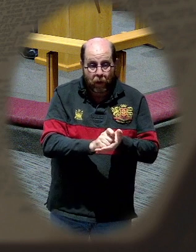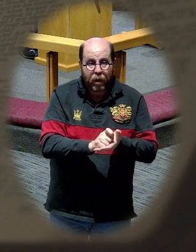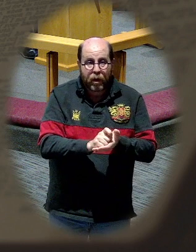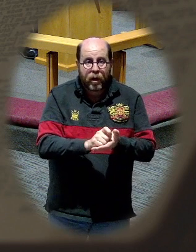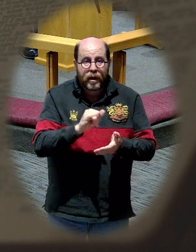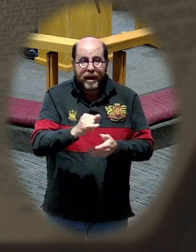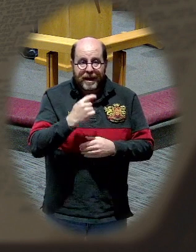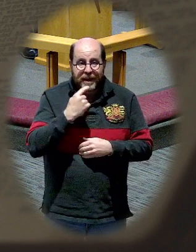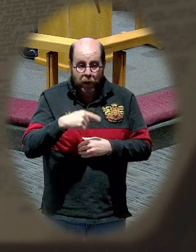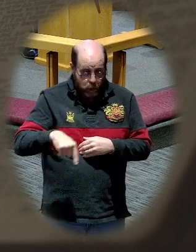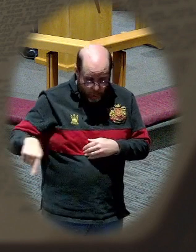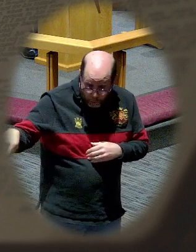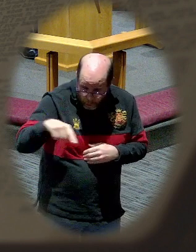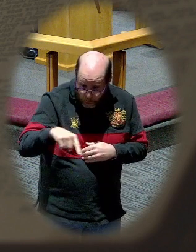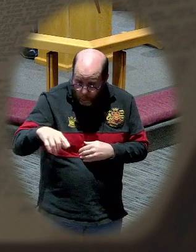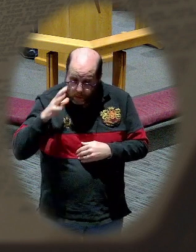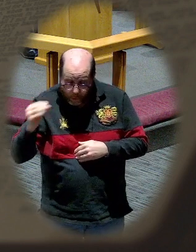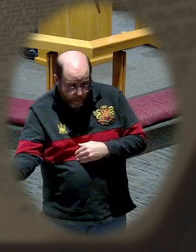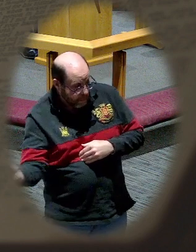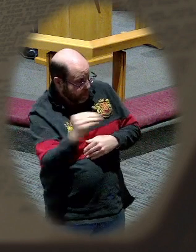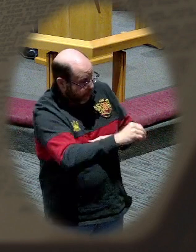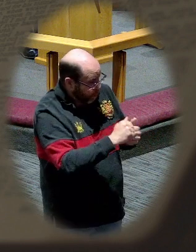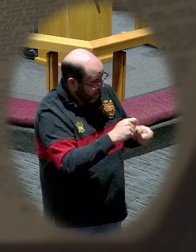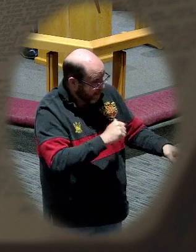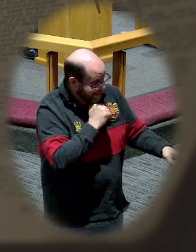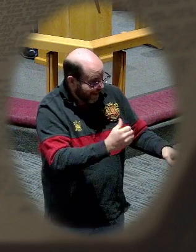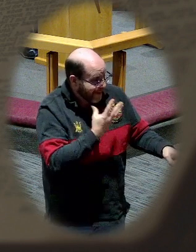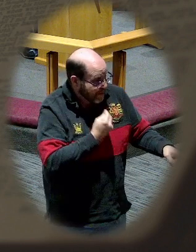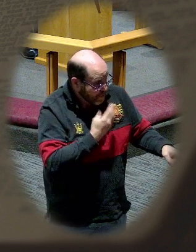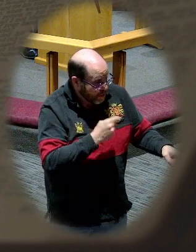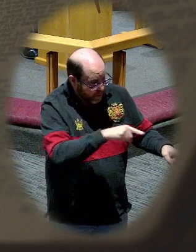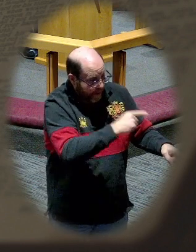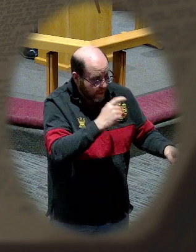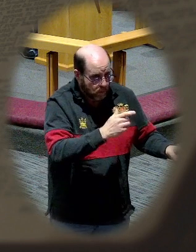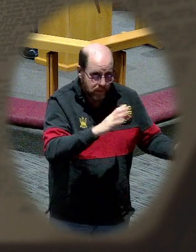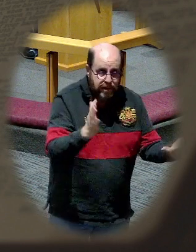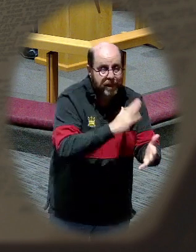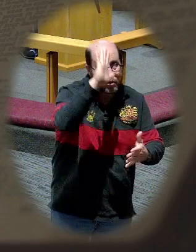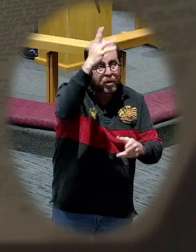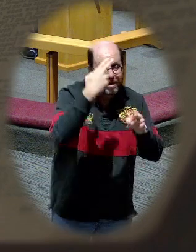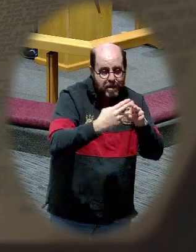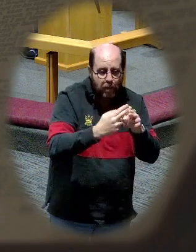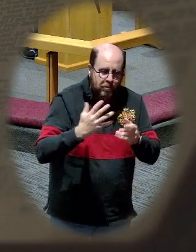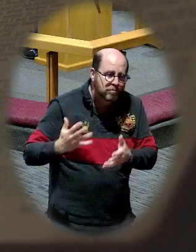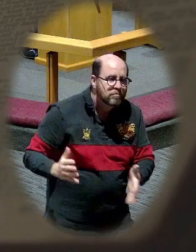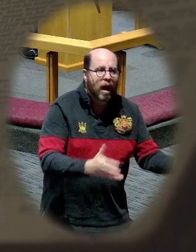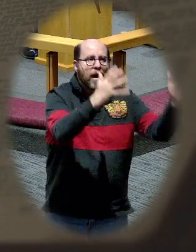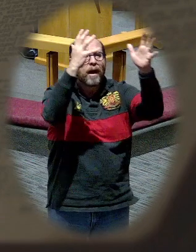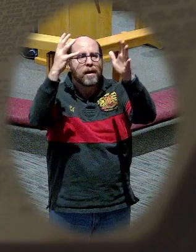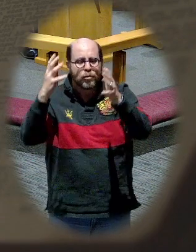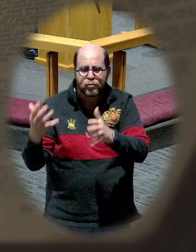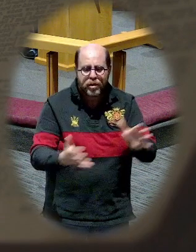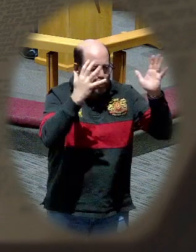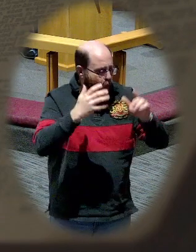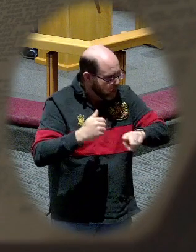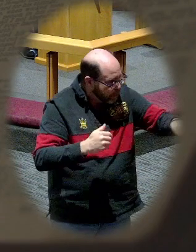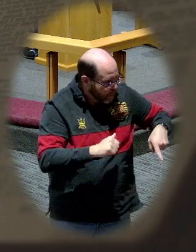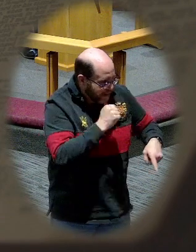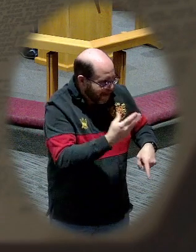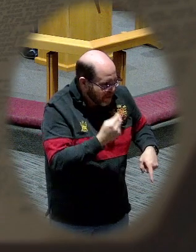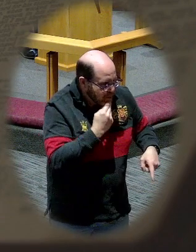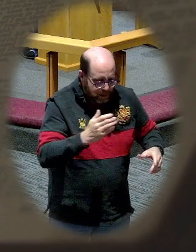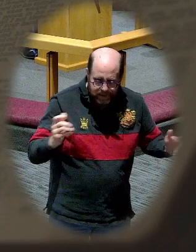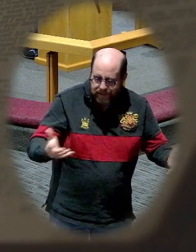I will praise you among the Gentiles and sing to your name. And again it is said, rejoice, O Gentiles, with his